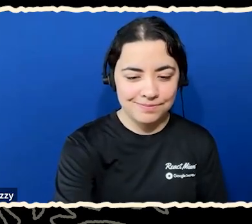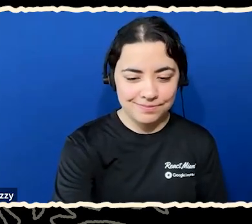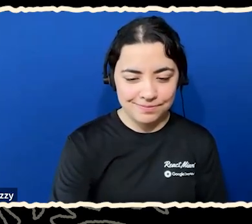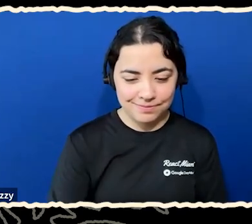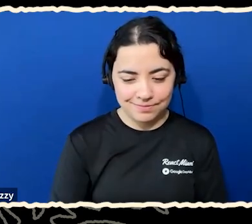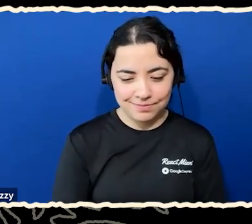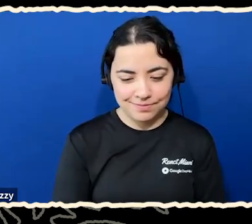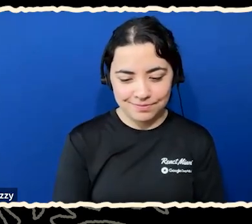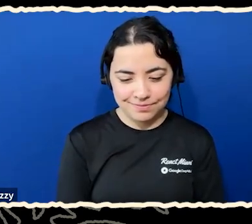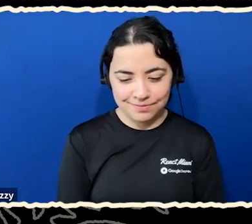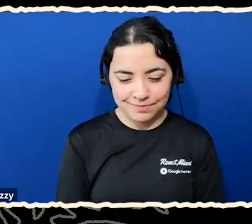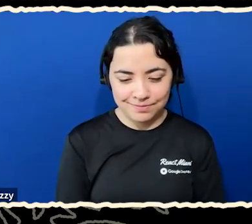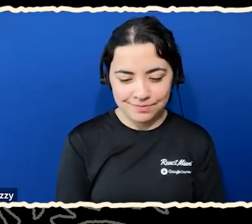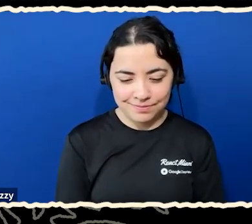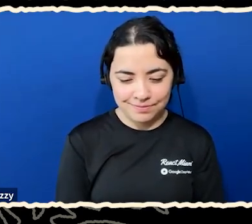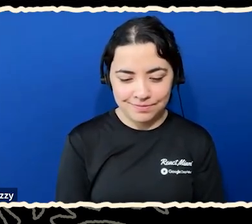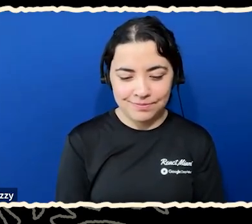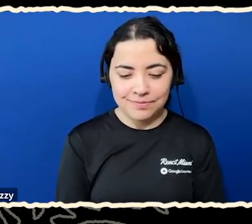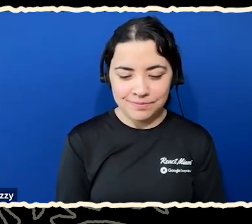I mean, it's good, right? Hi.